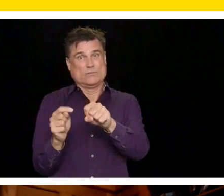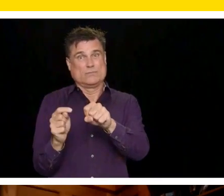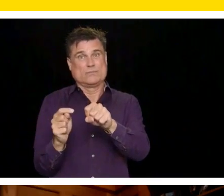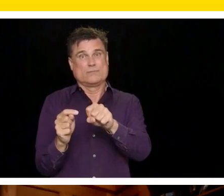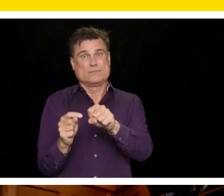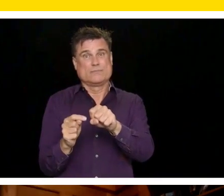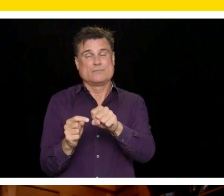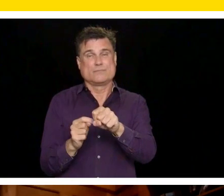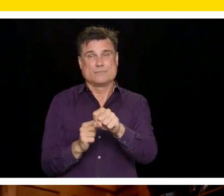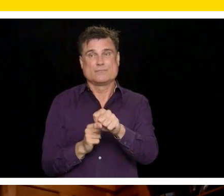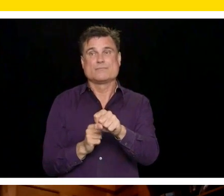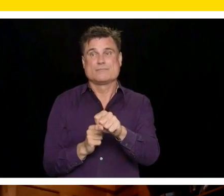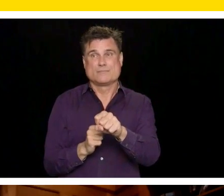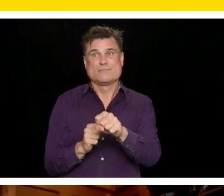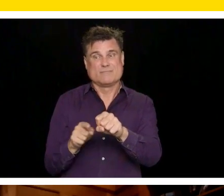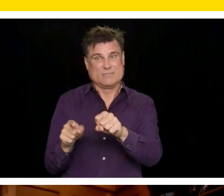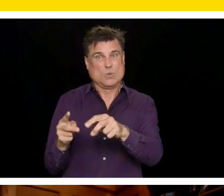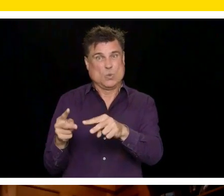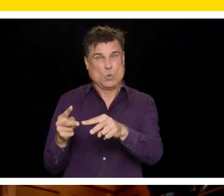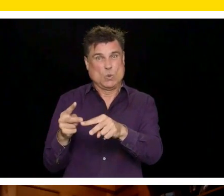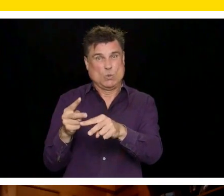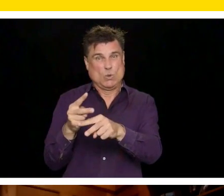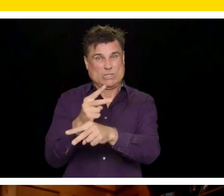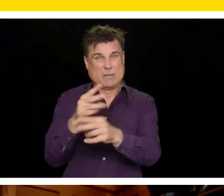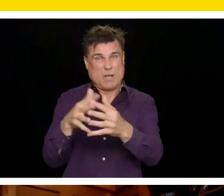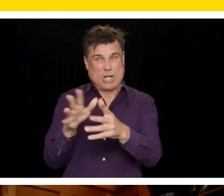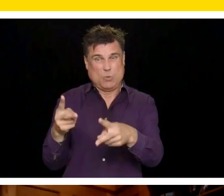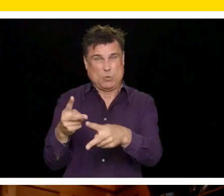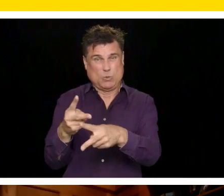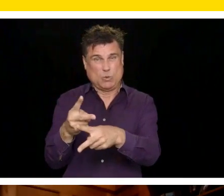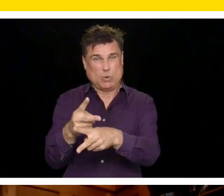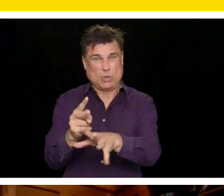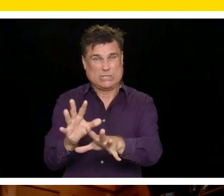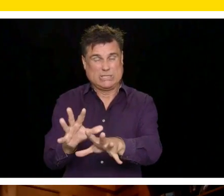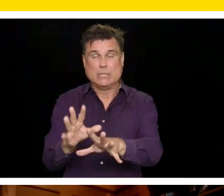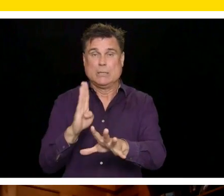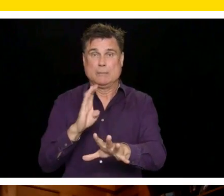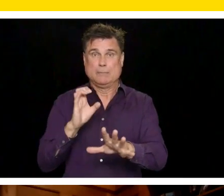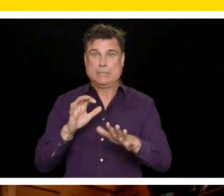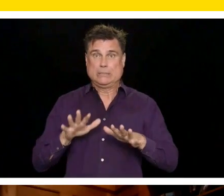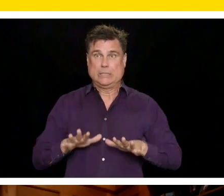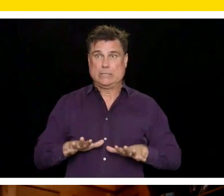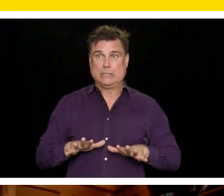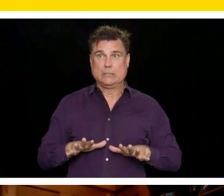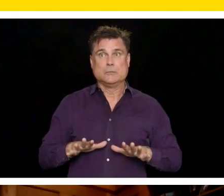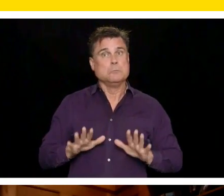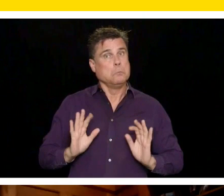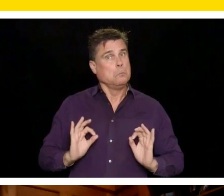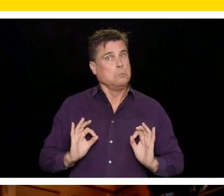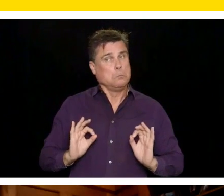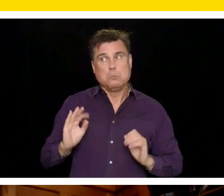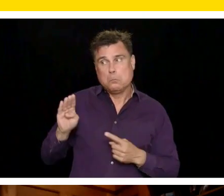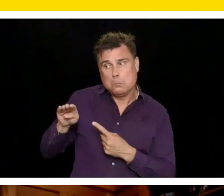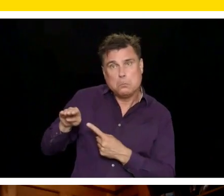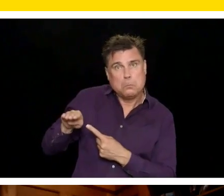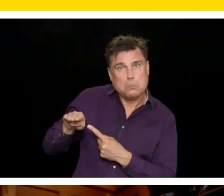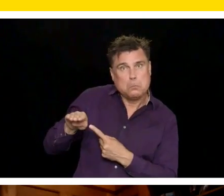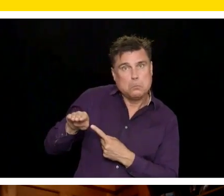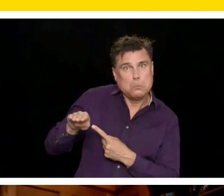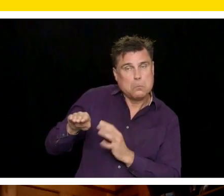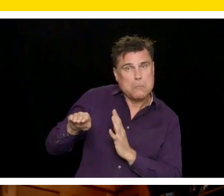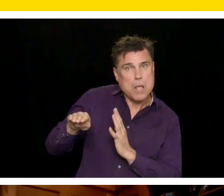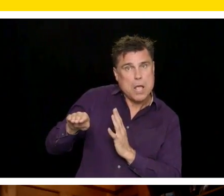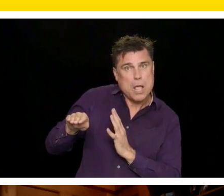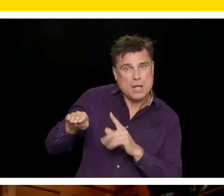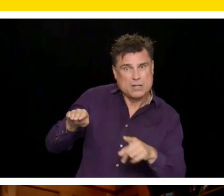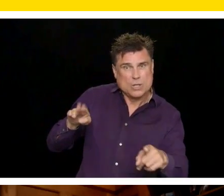spreading increasingly in the United States. So here we have two jurisdictions, different responses and different